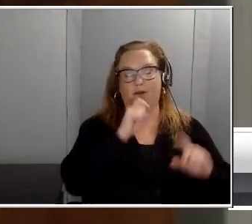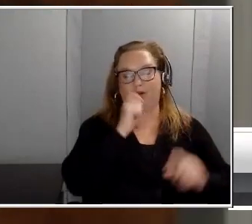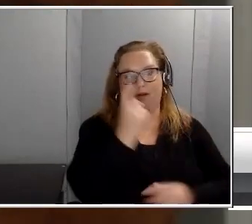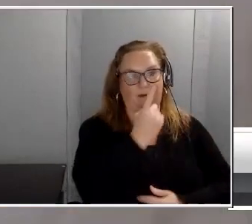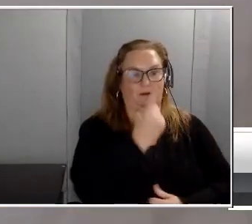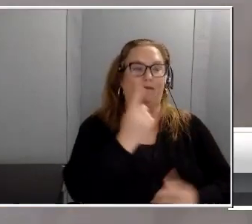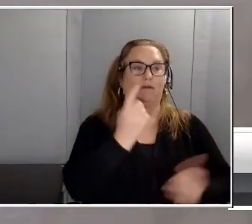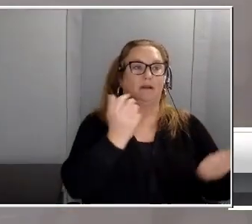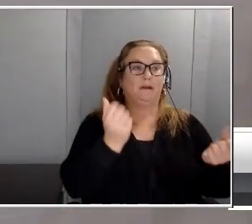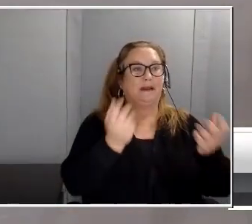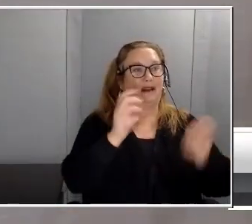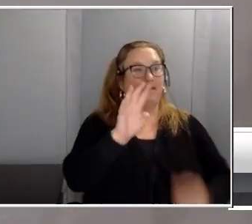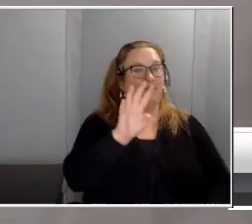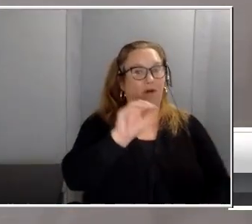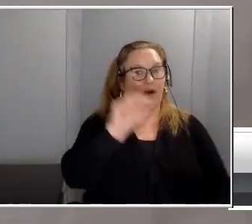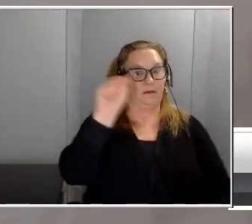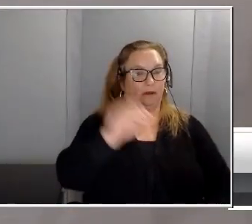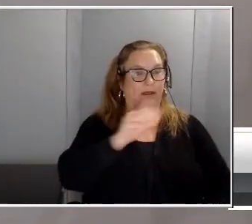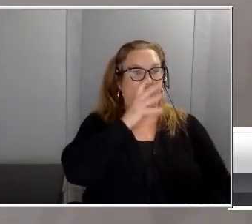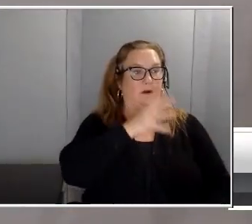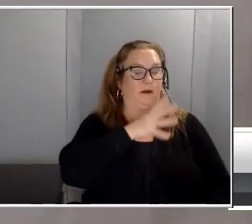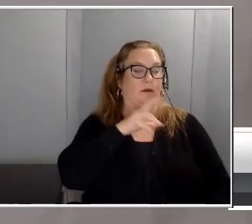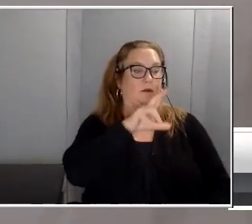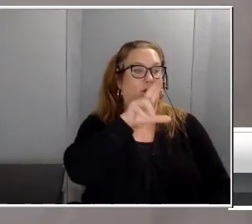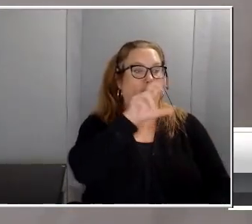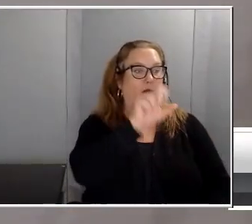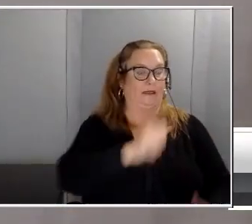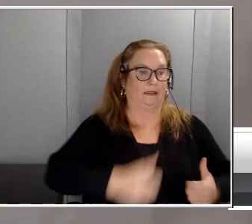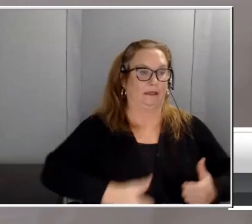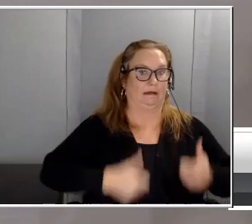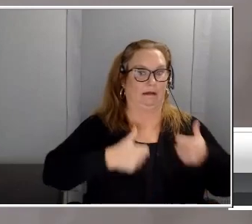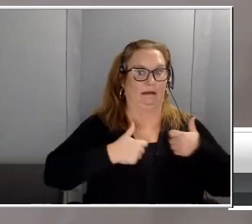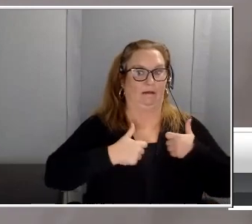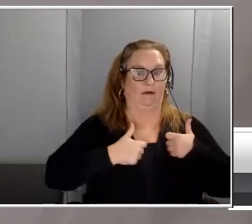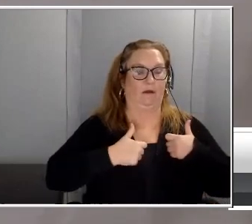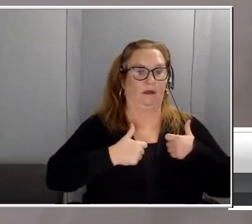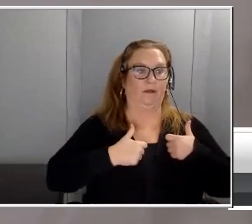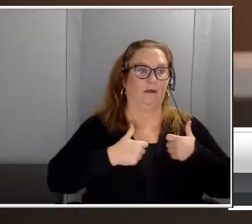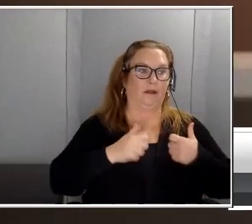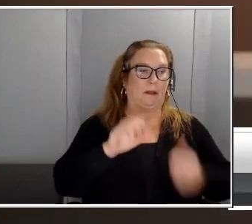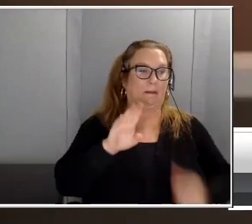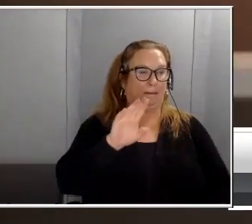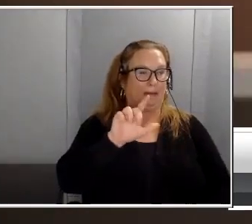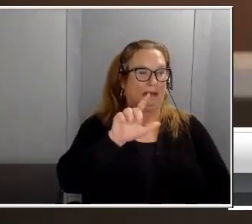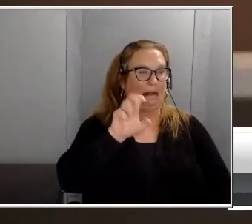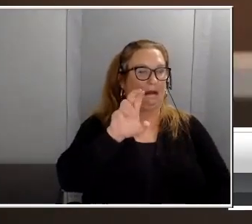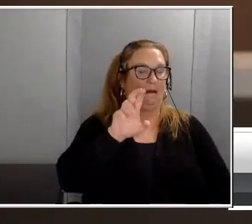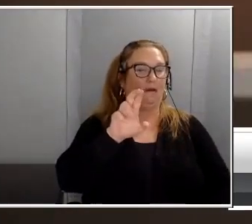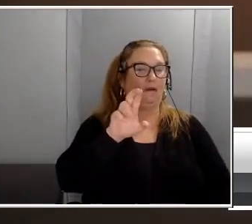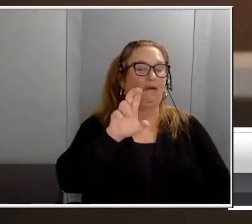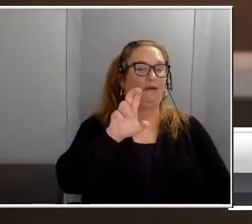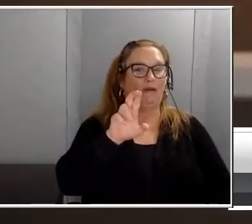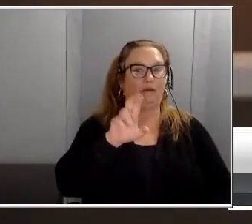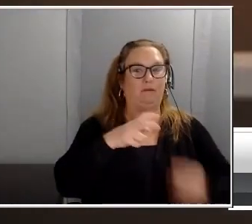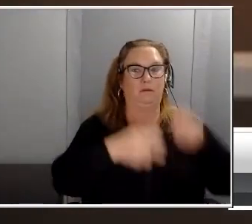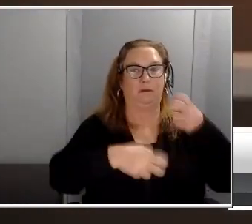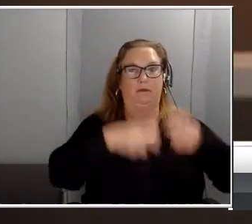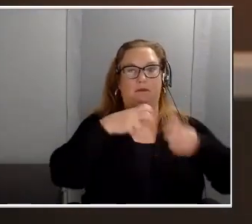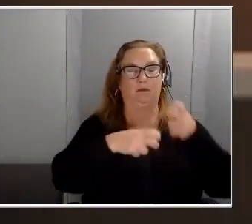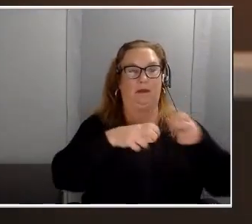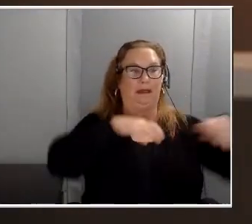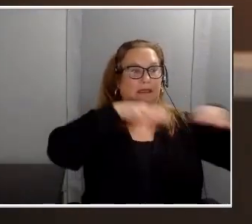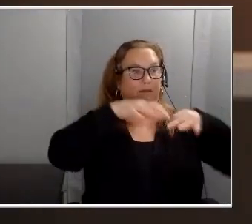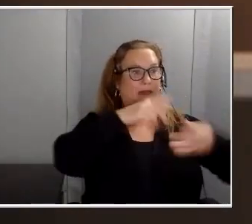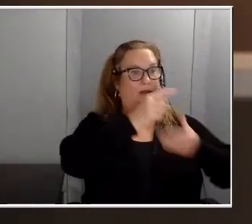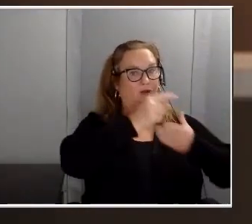many as 40% of women in the U.S. live with symptoms of an overactive bladder. We explain the treatment that can give you your